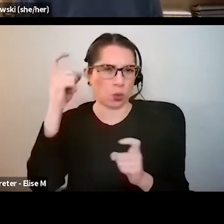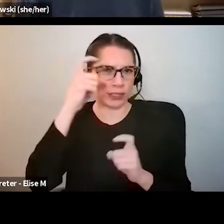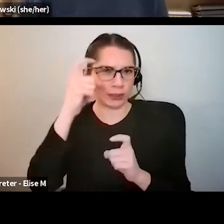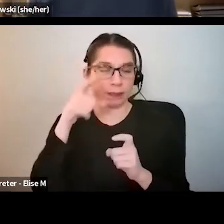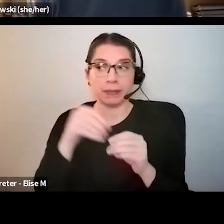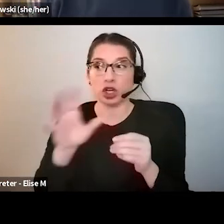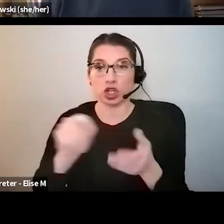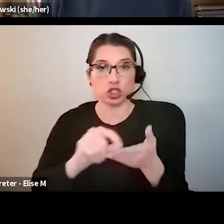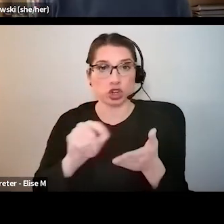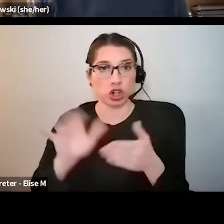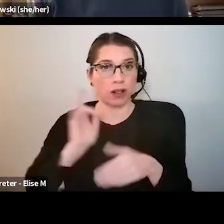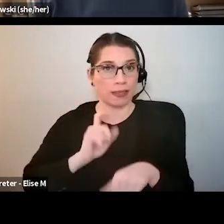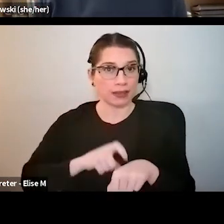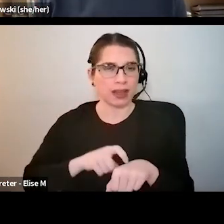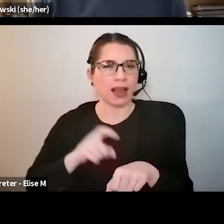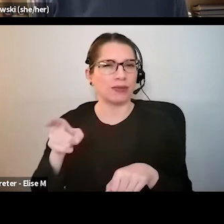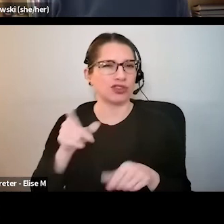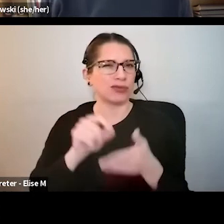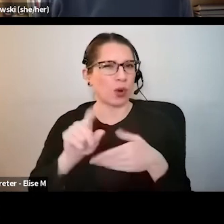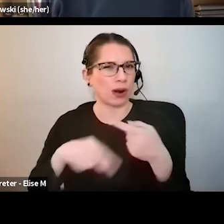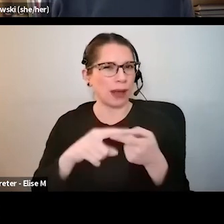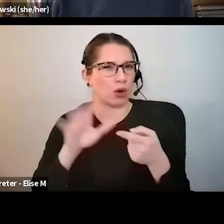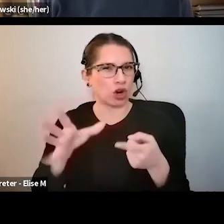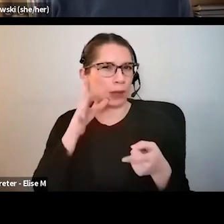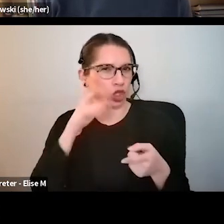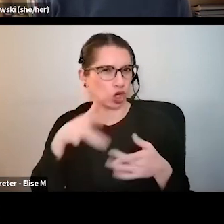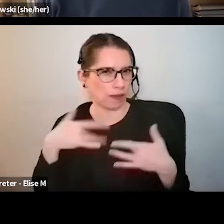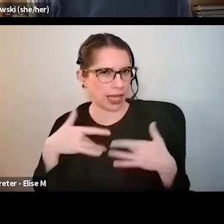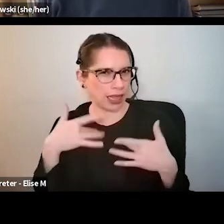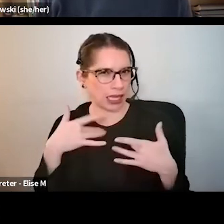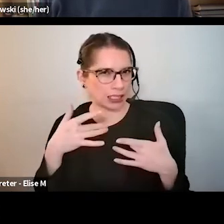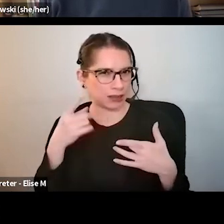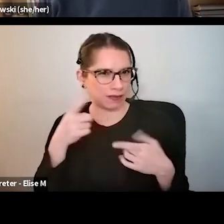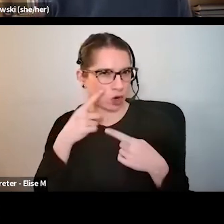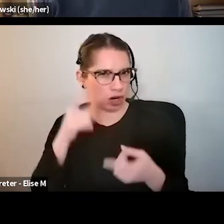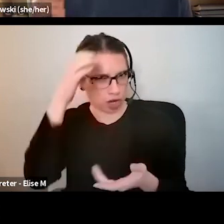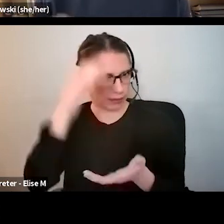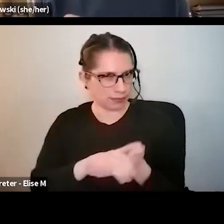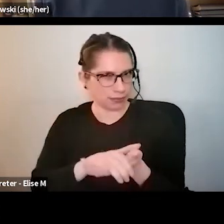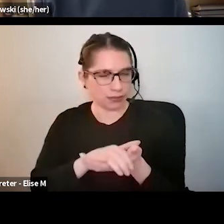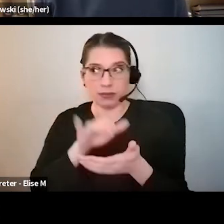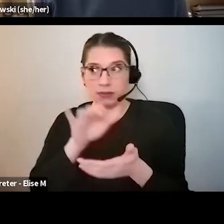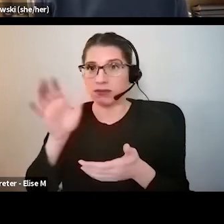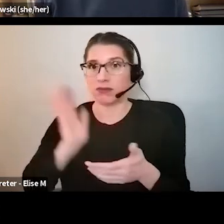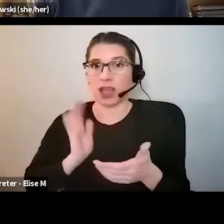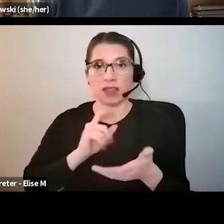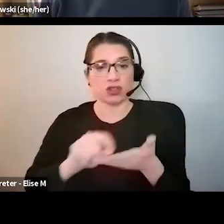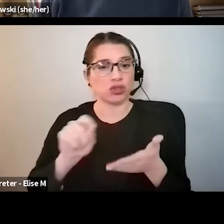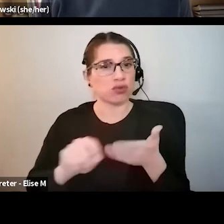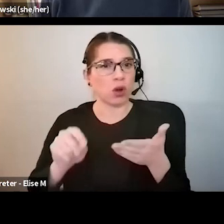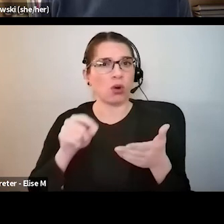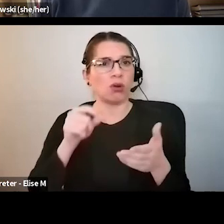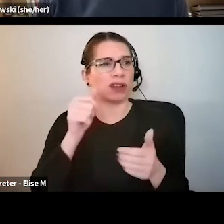for her spouse, quote, "At every moment he is my child born every moment,